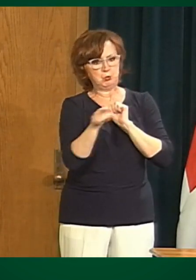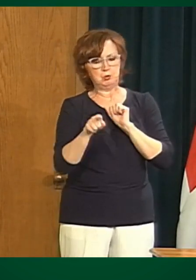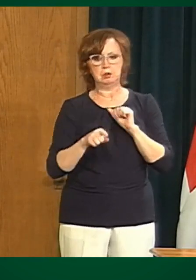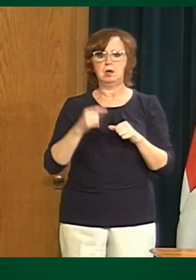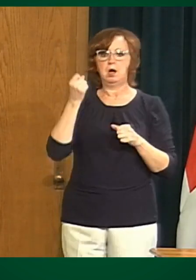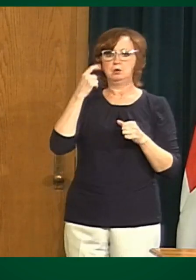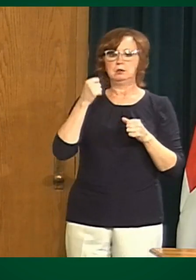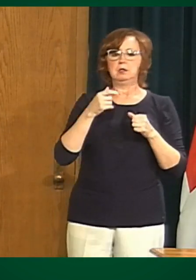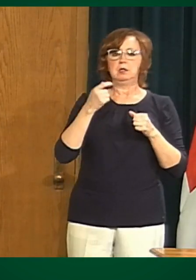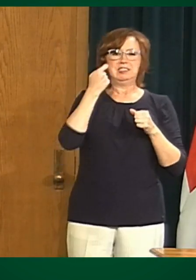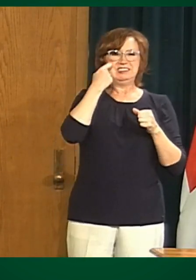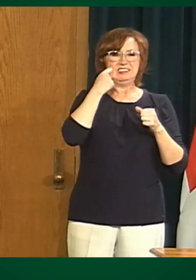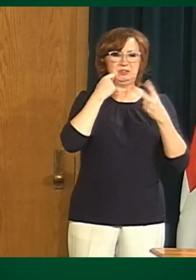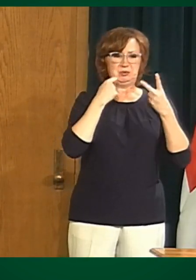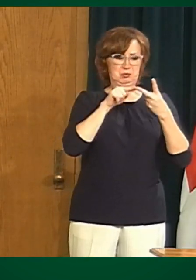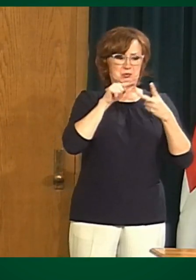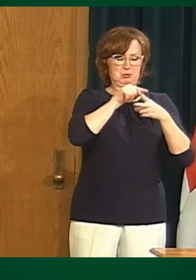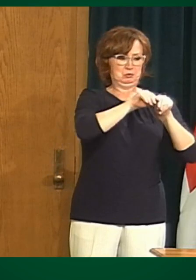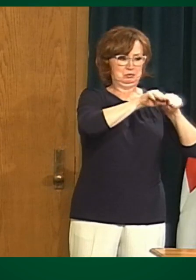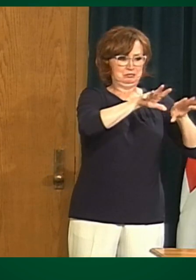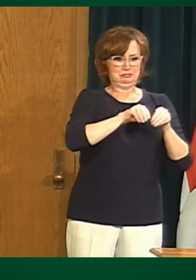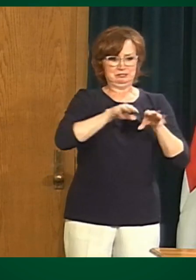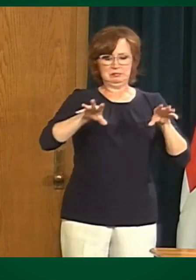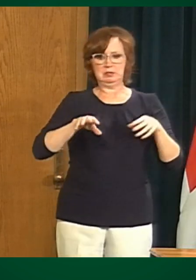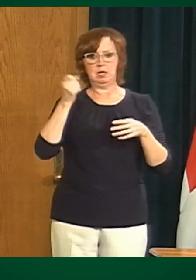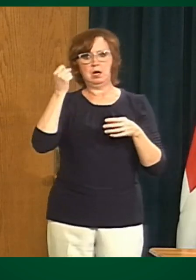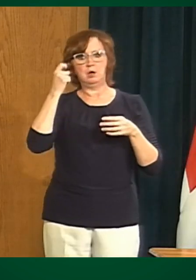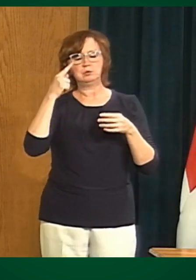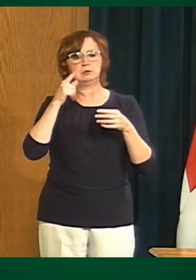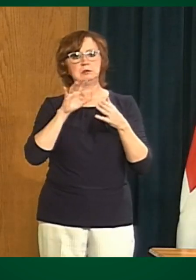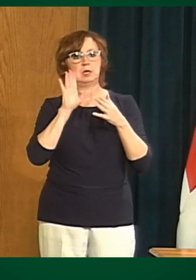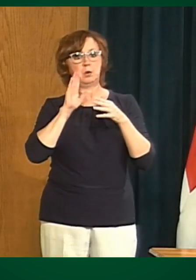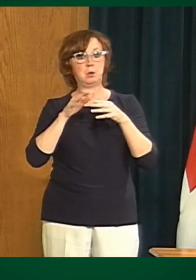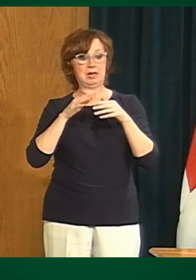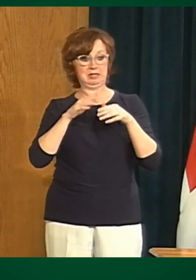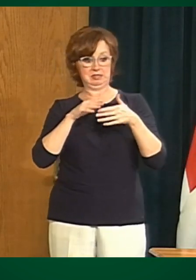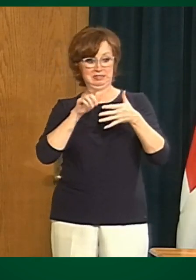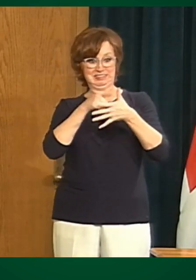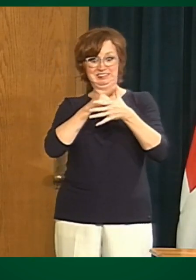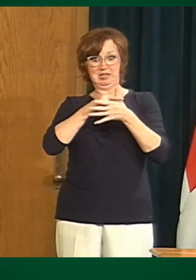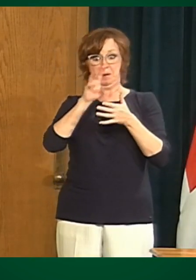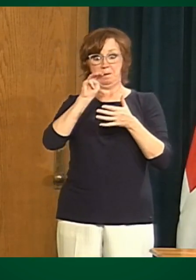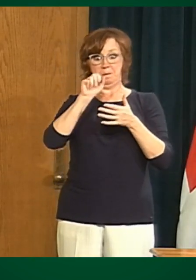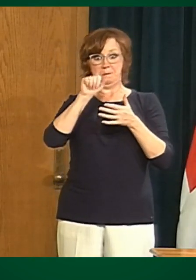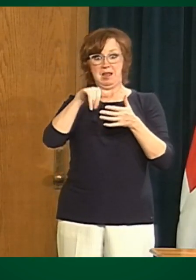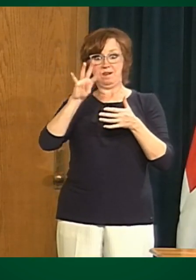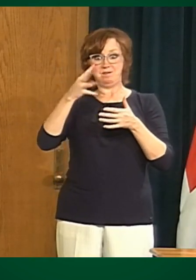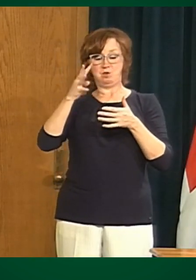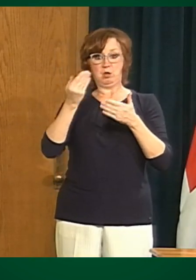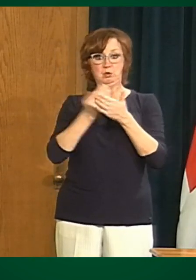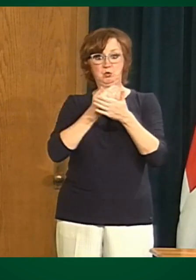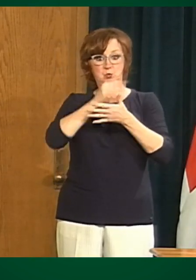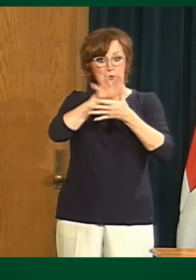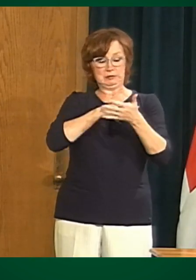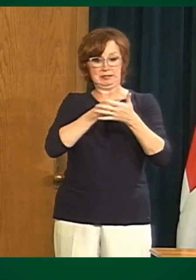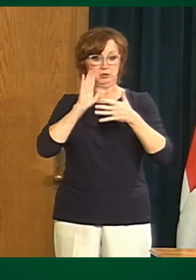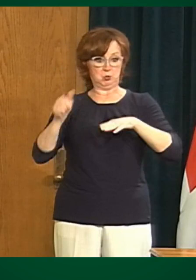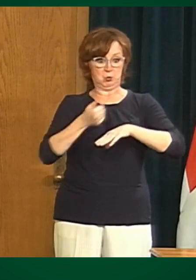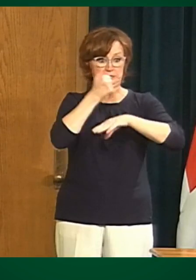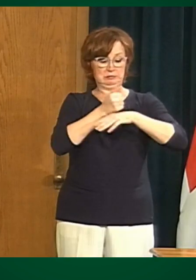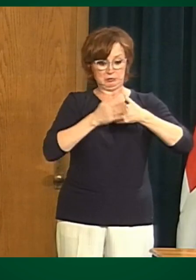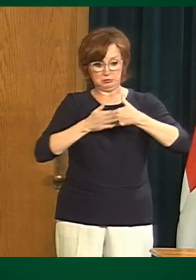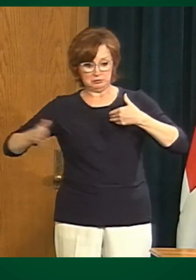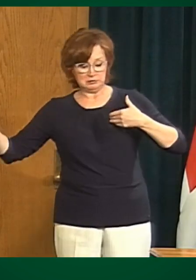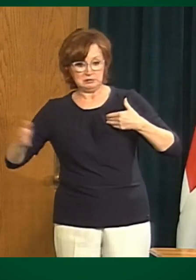of the Reopen Saskatchewan plan will not begin in the community of Loche or in the community of Lloydminster on Monday